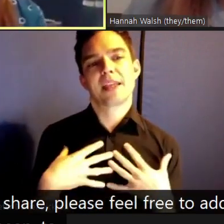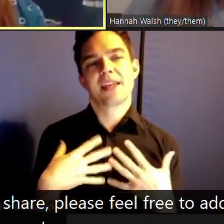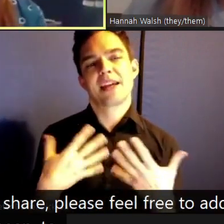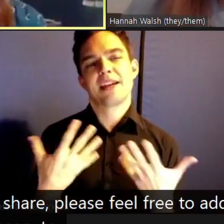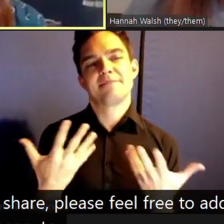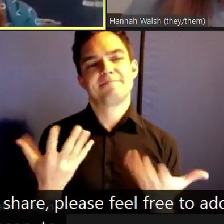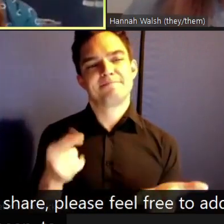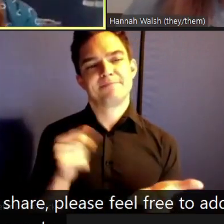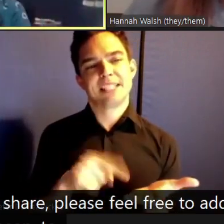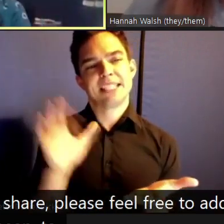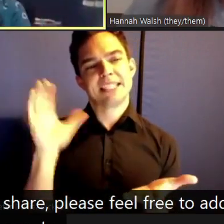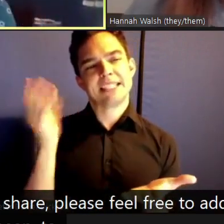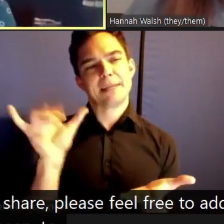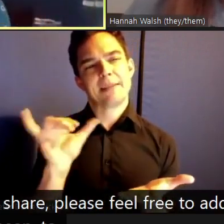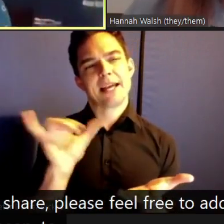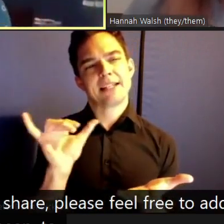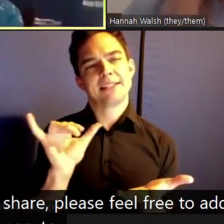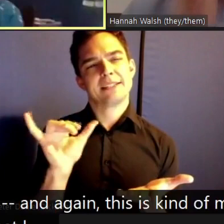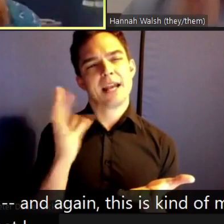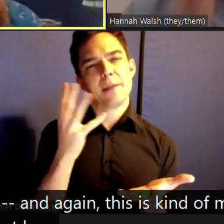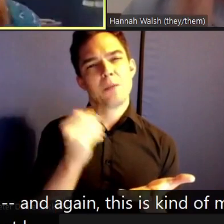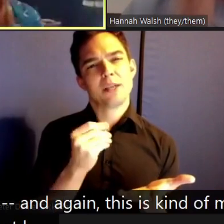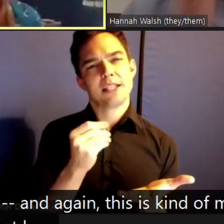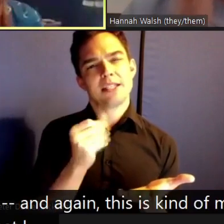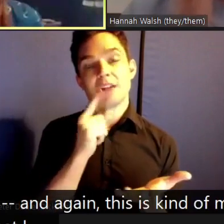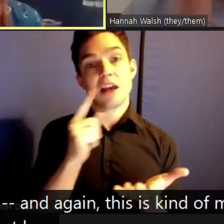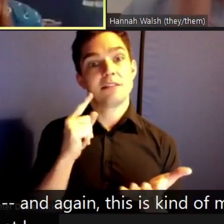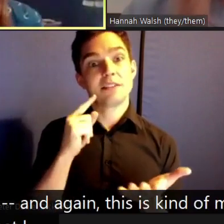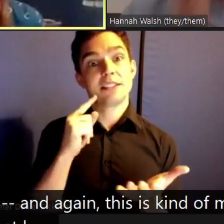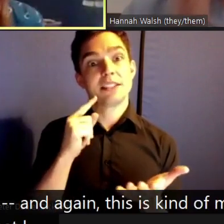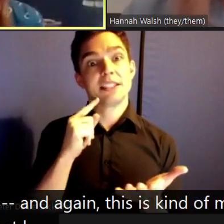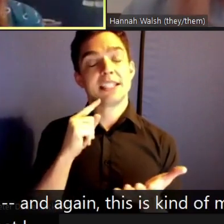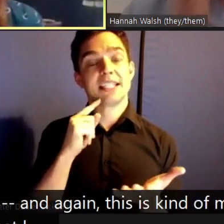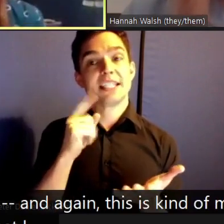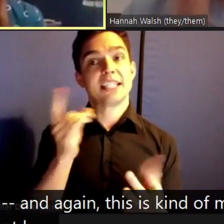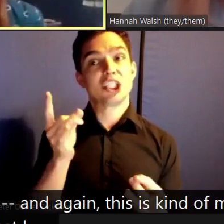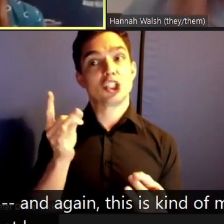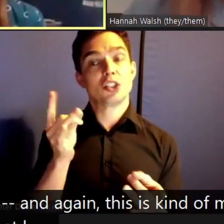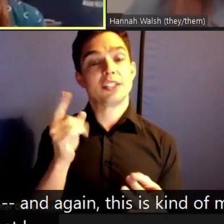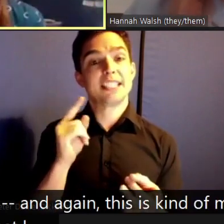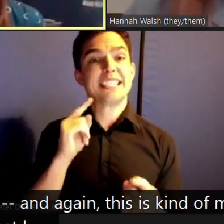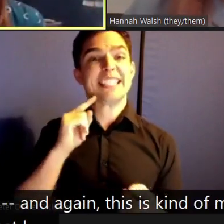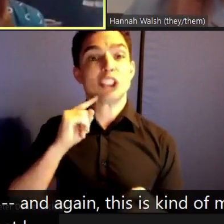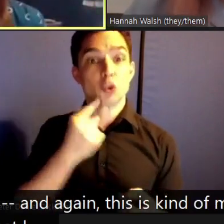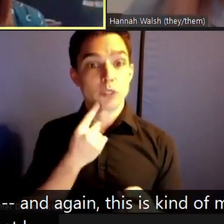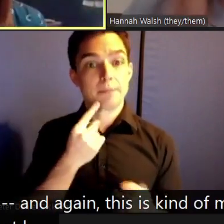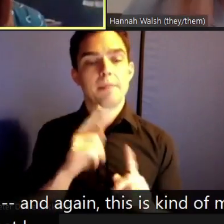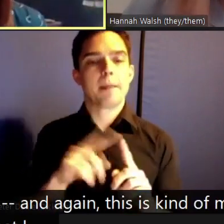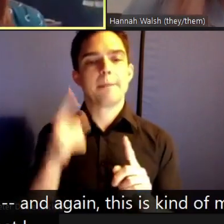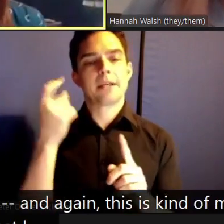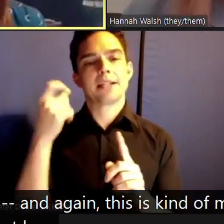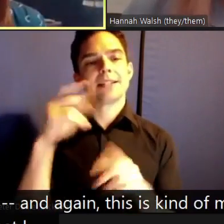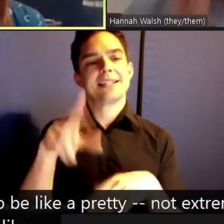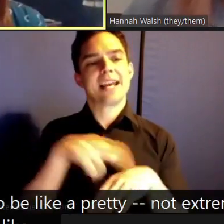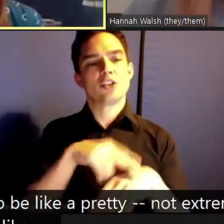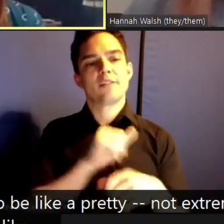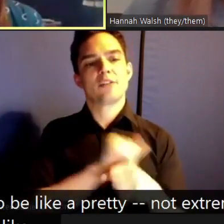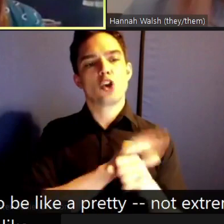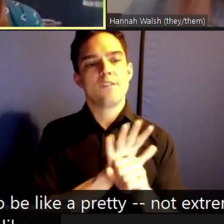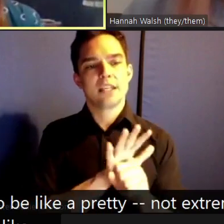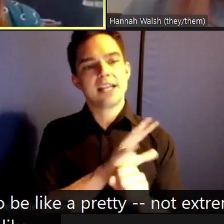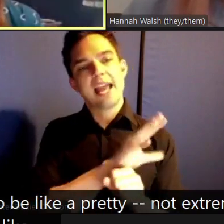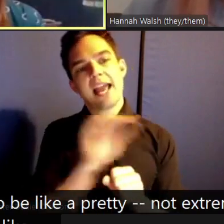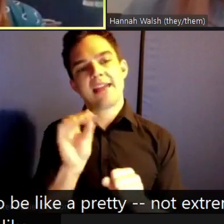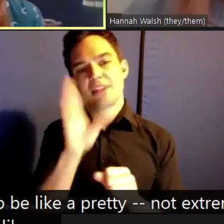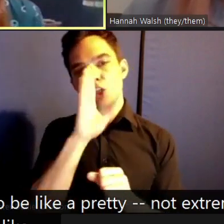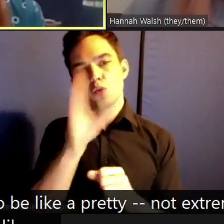this seems to be like a pretty, not extreme, but it seems to be like, because of the nature of COVID and because of the direct